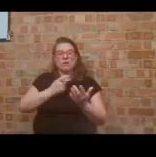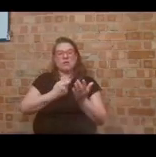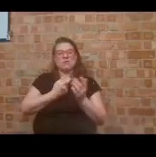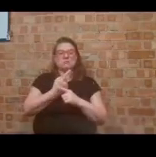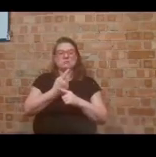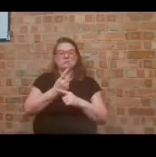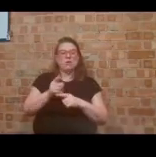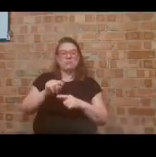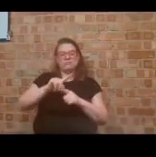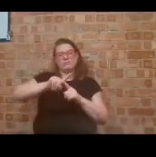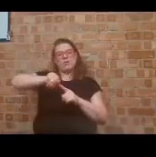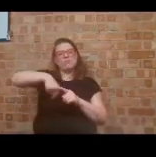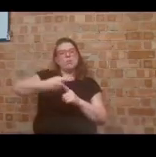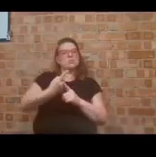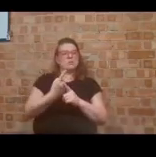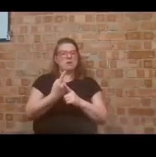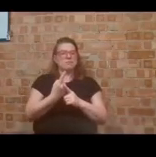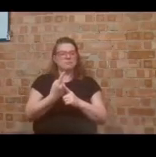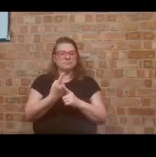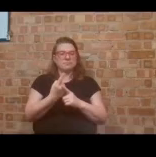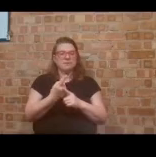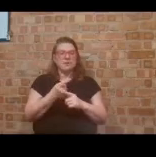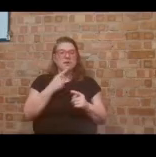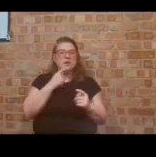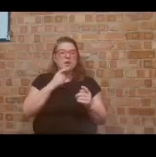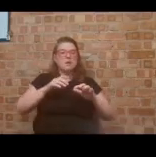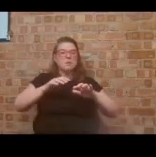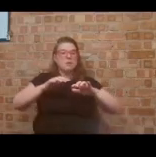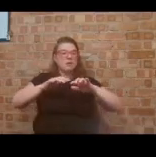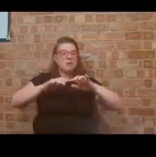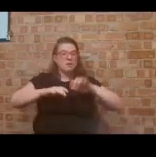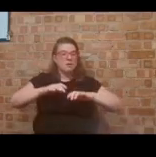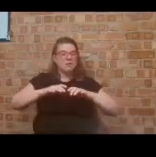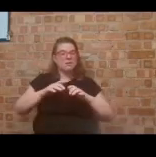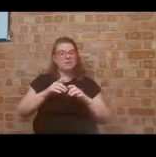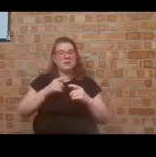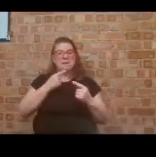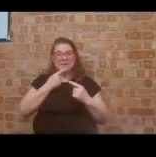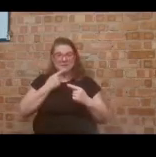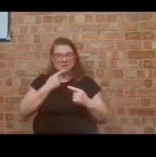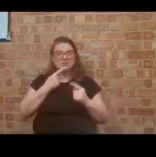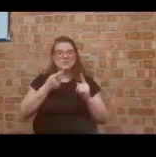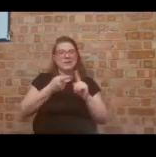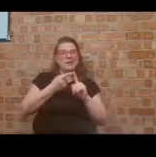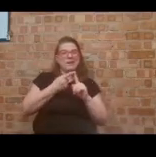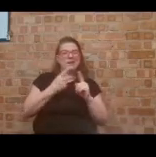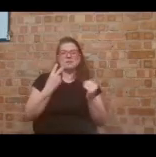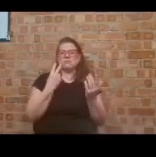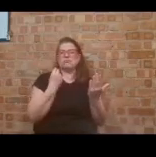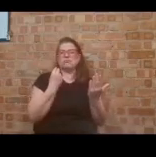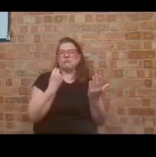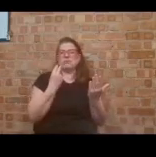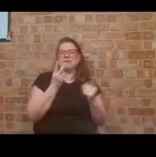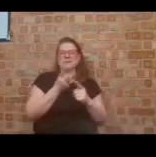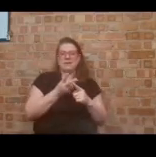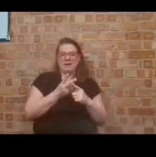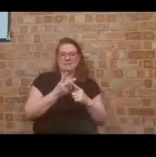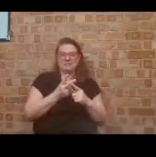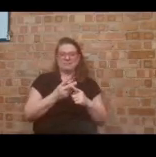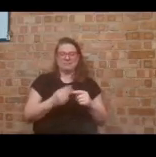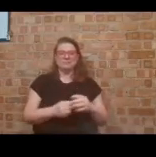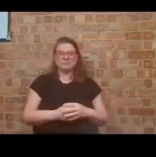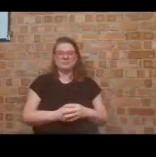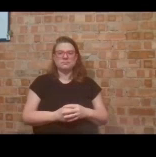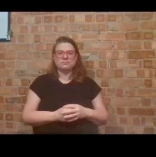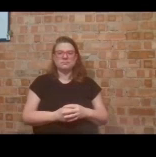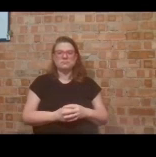going to tap on the text field. Messages. E-E-Y. T.